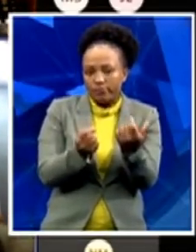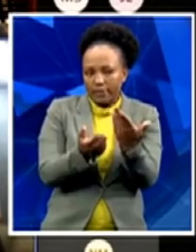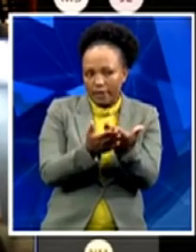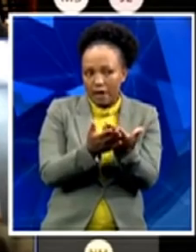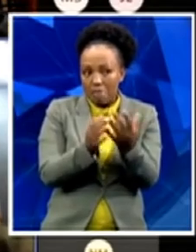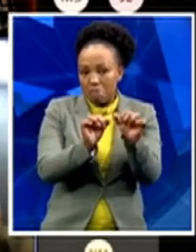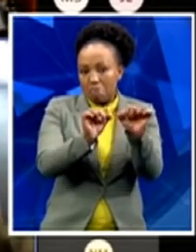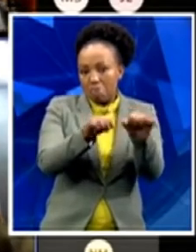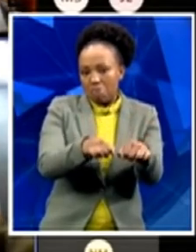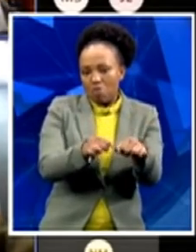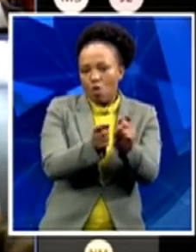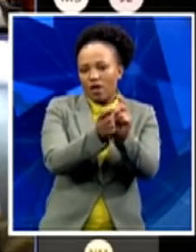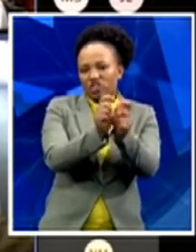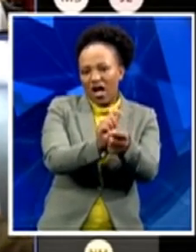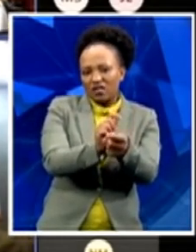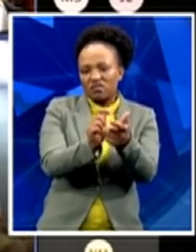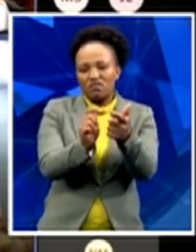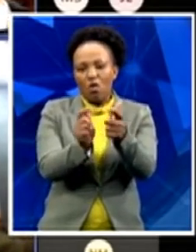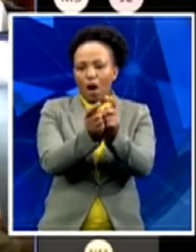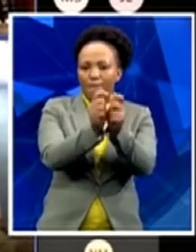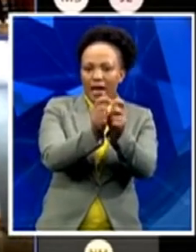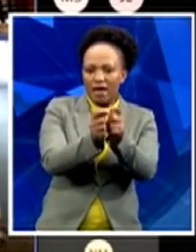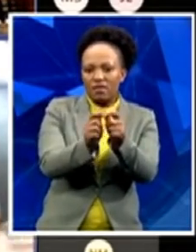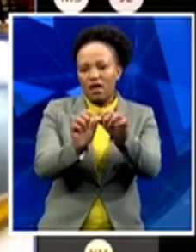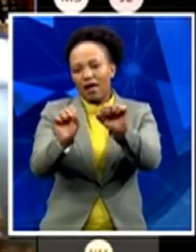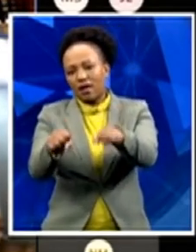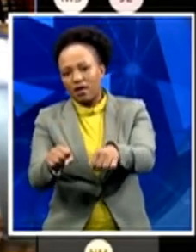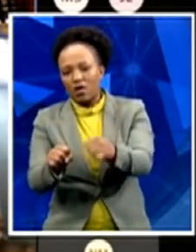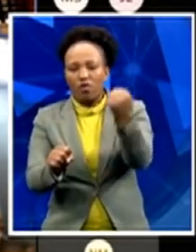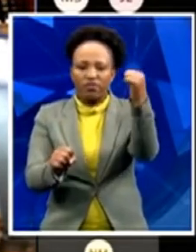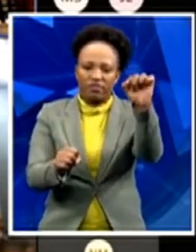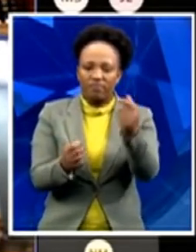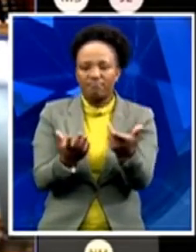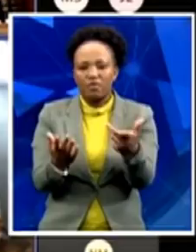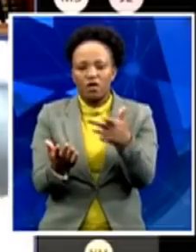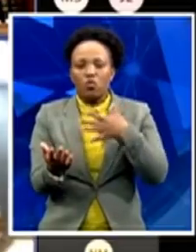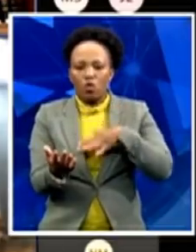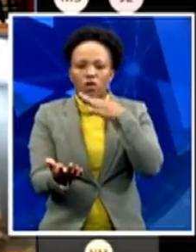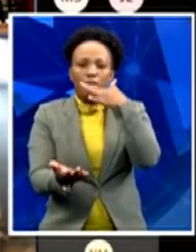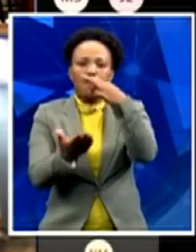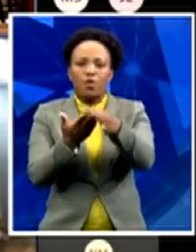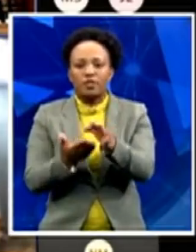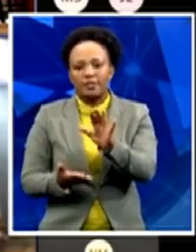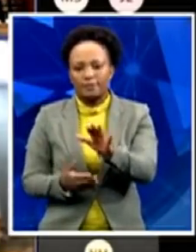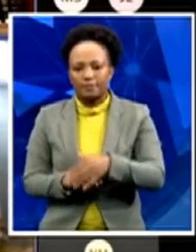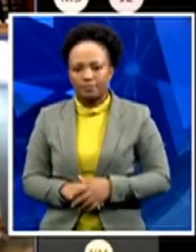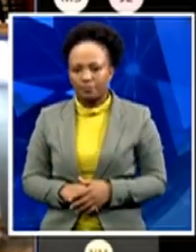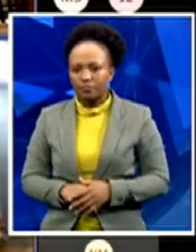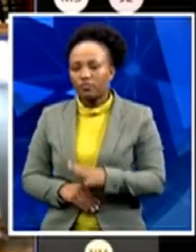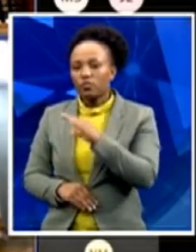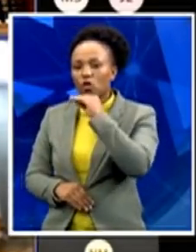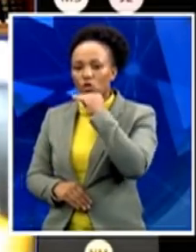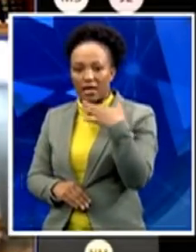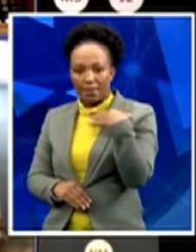or disagree. Mr. Mpofu, is that, sorry to interrupt you, is that in respect of the application to strike and the condonation?